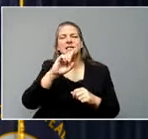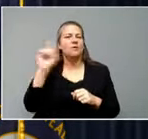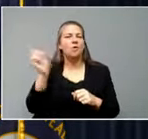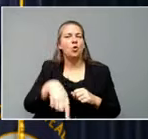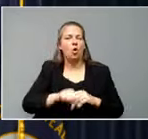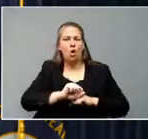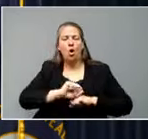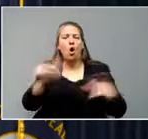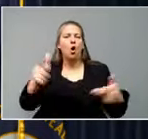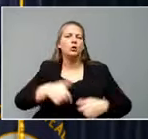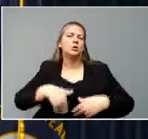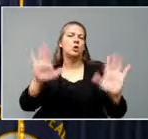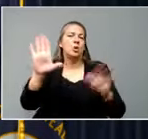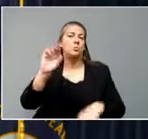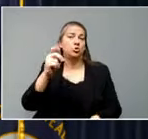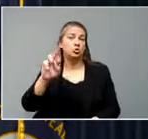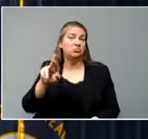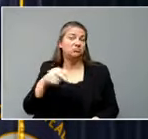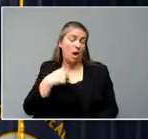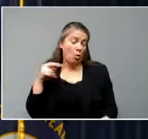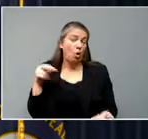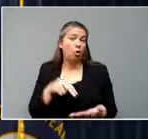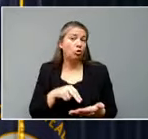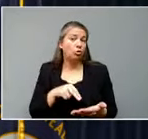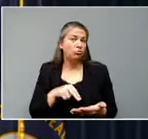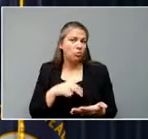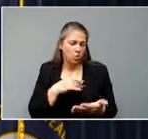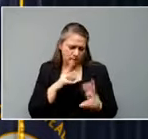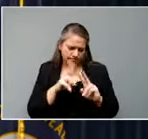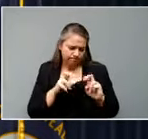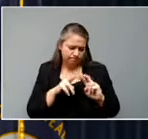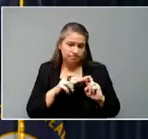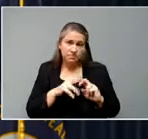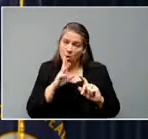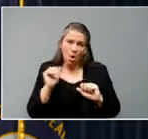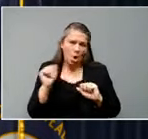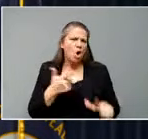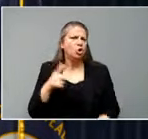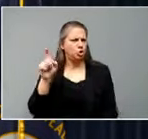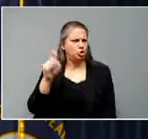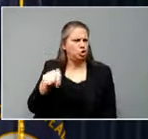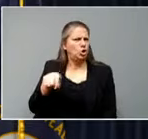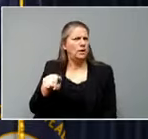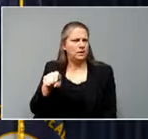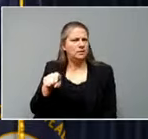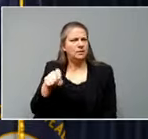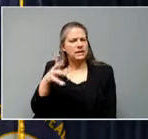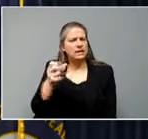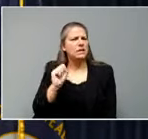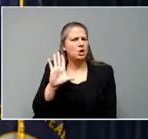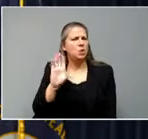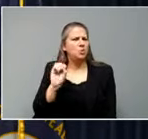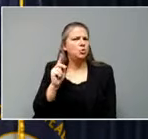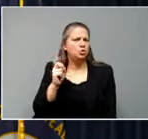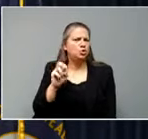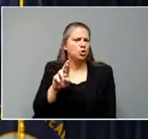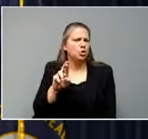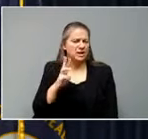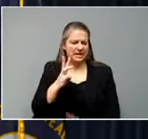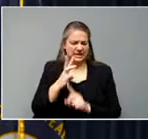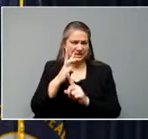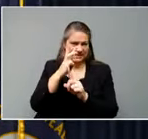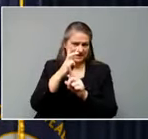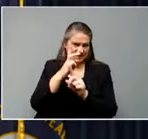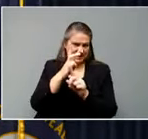I'm going to look at it. We're going to analyze it because everybody should be able to get a booster 6 months after their